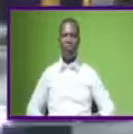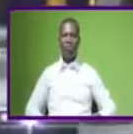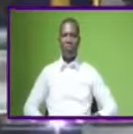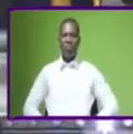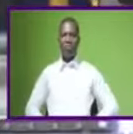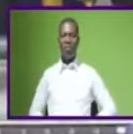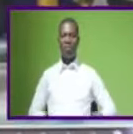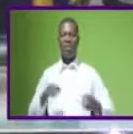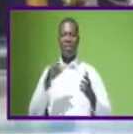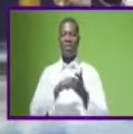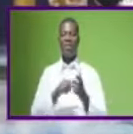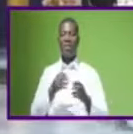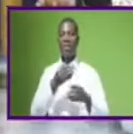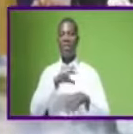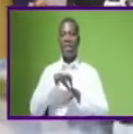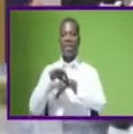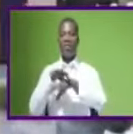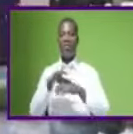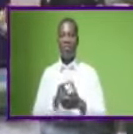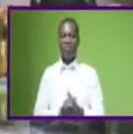As I see we. Yes.